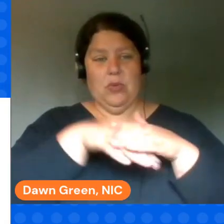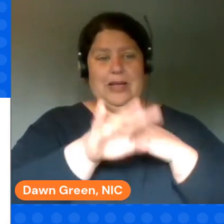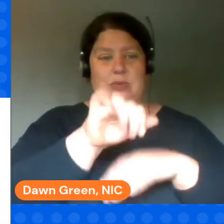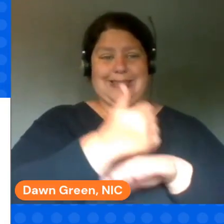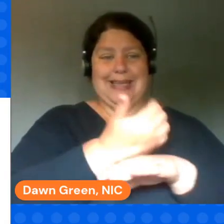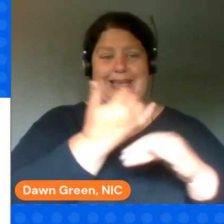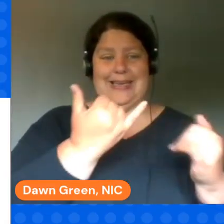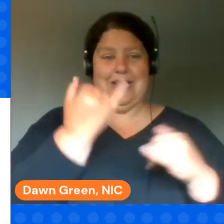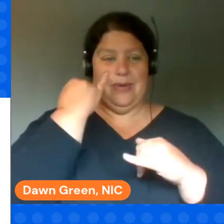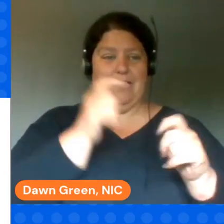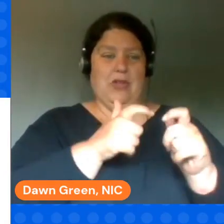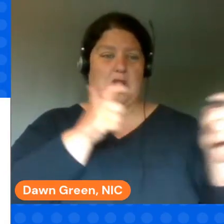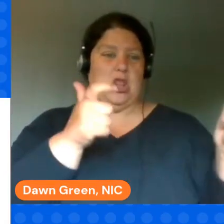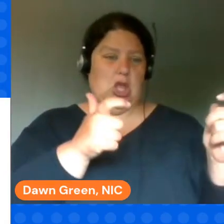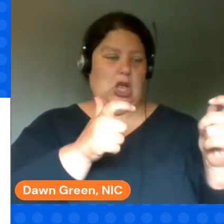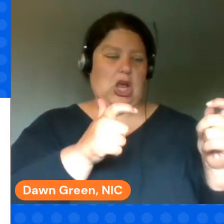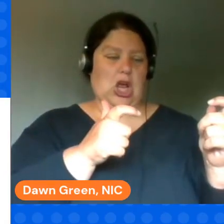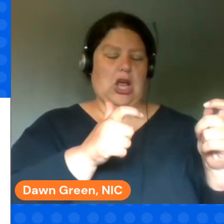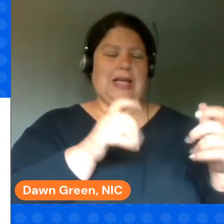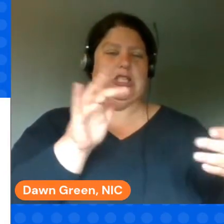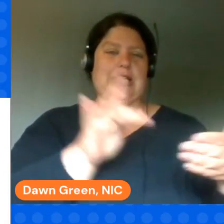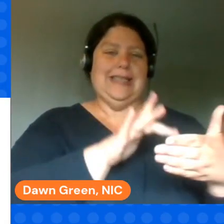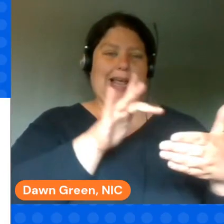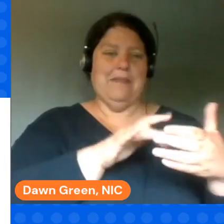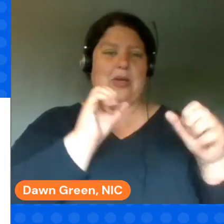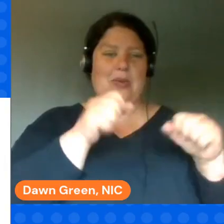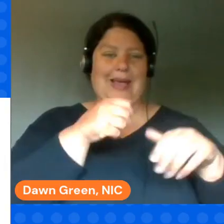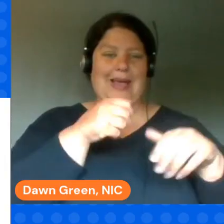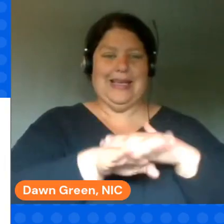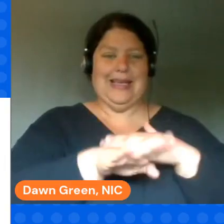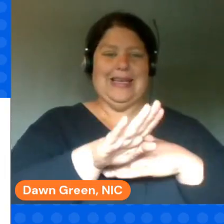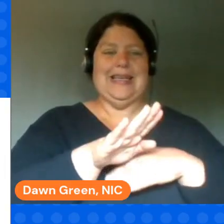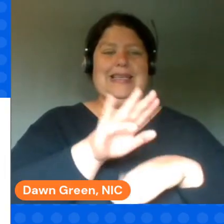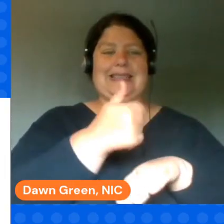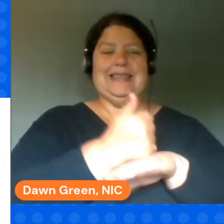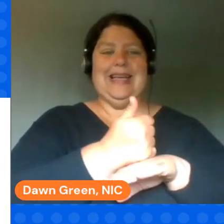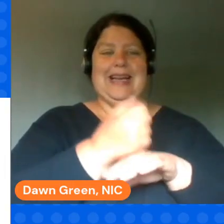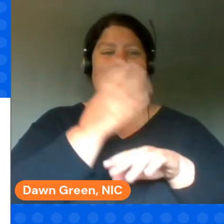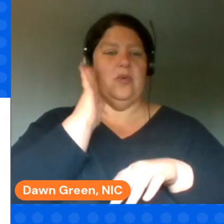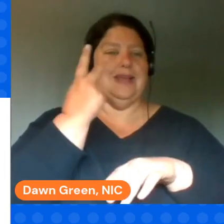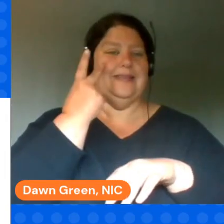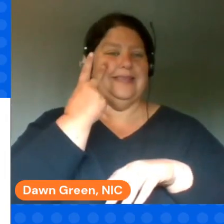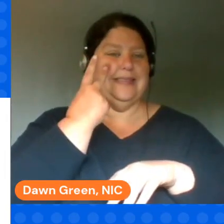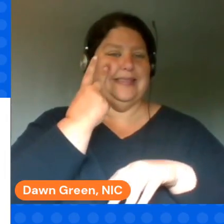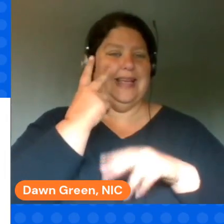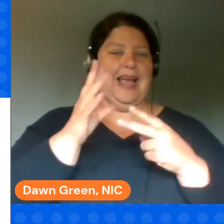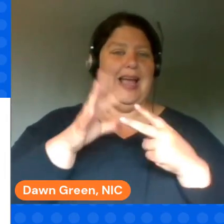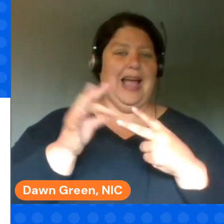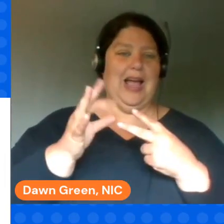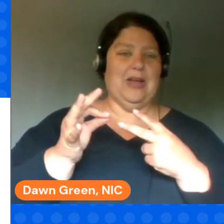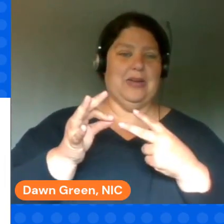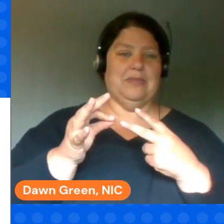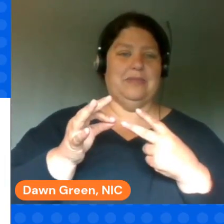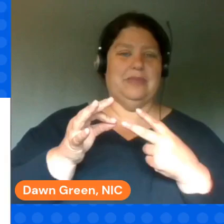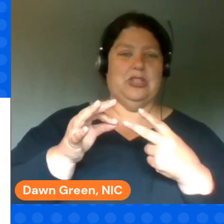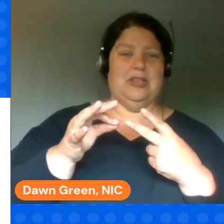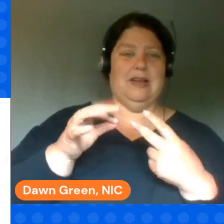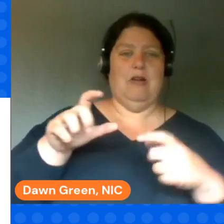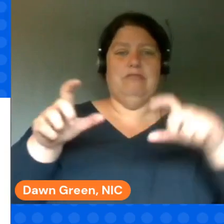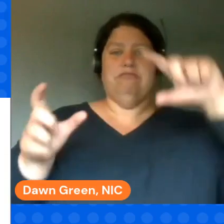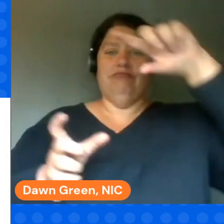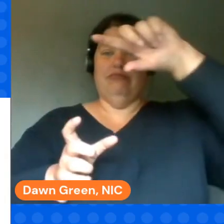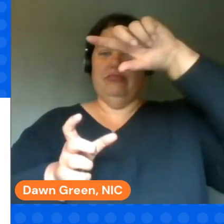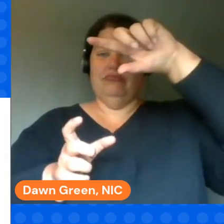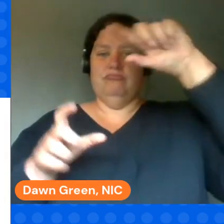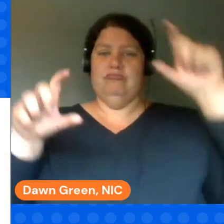a large device like a tablet, you can go into the device settings and you'll see this option with a toggle switch to go between portrait and landscape mode,